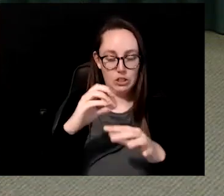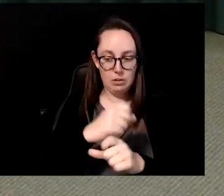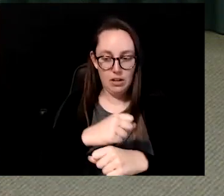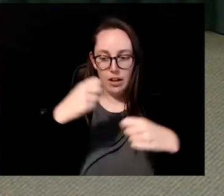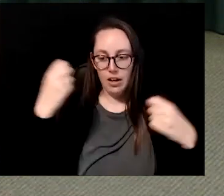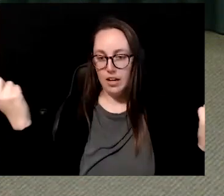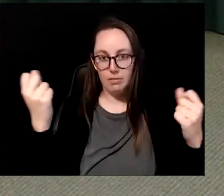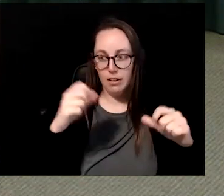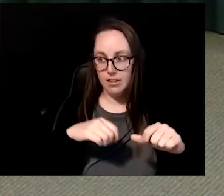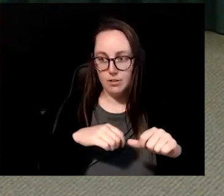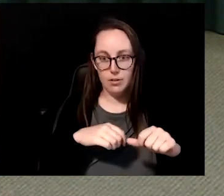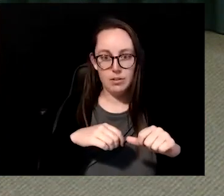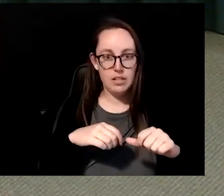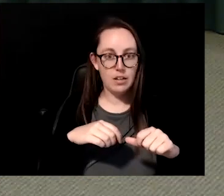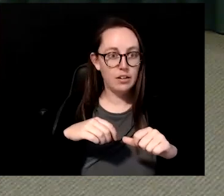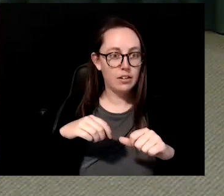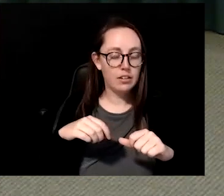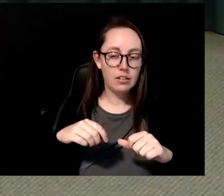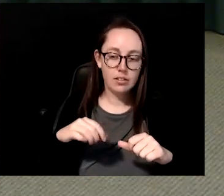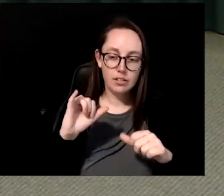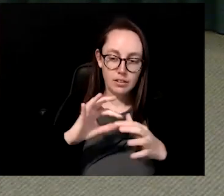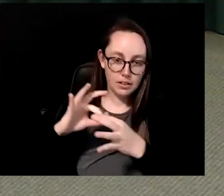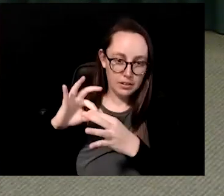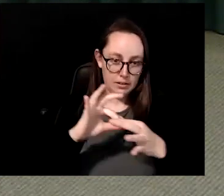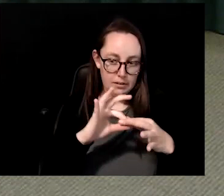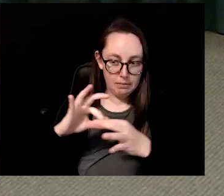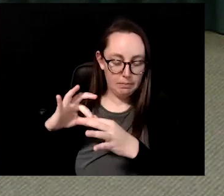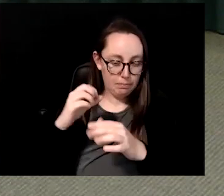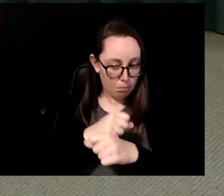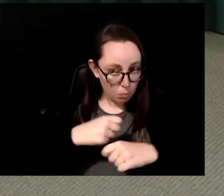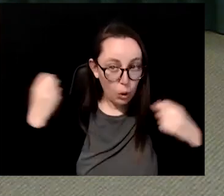we need to mend that relationship